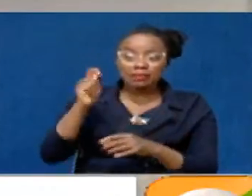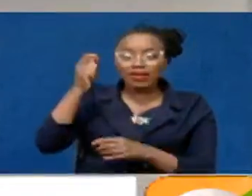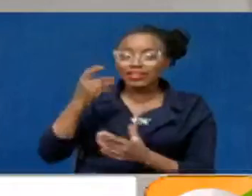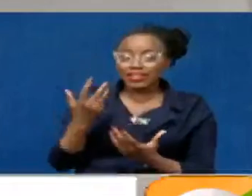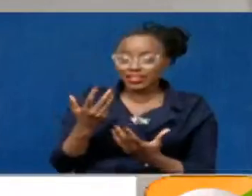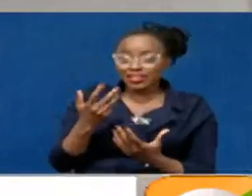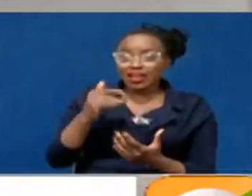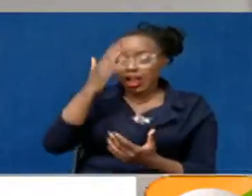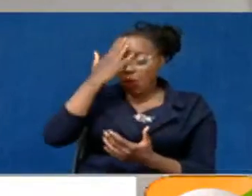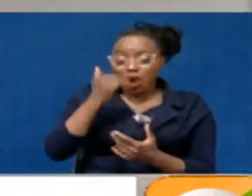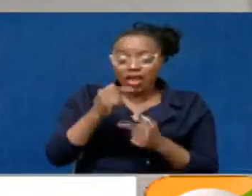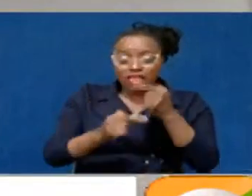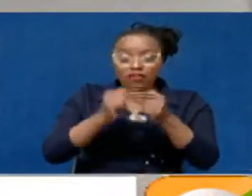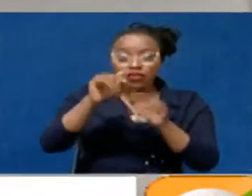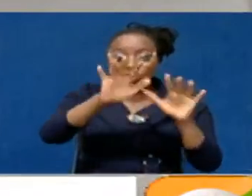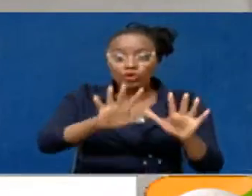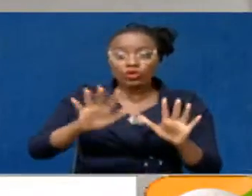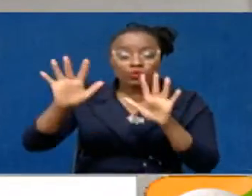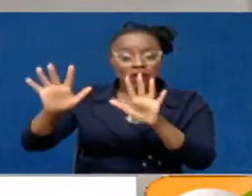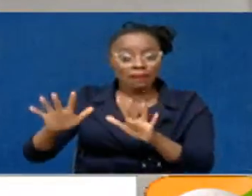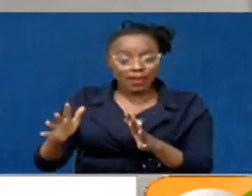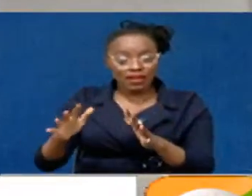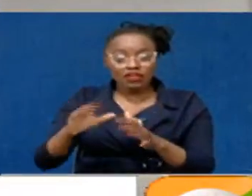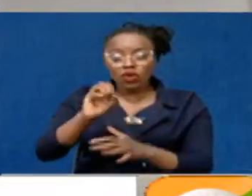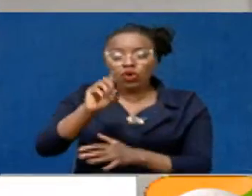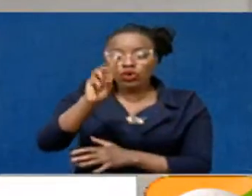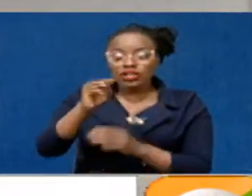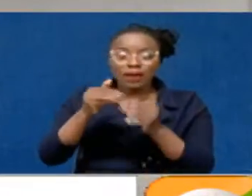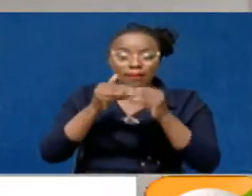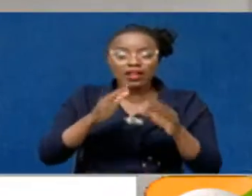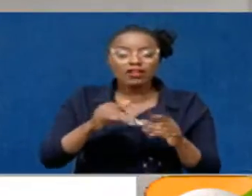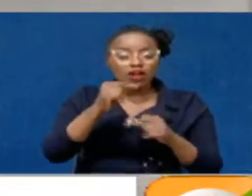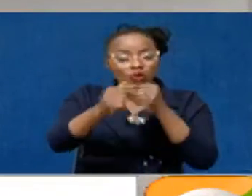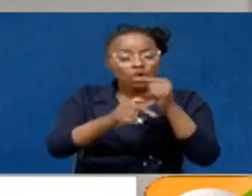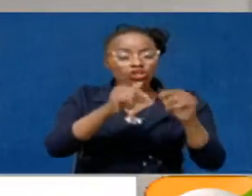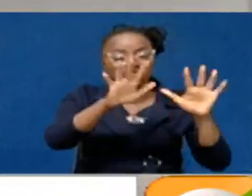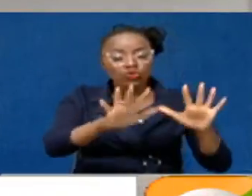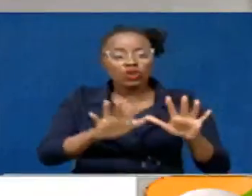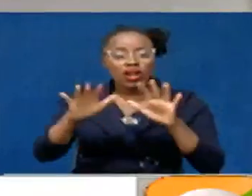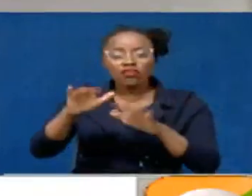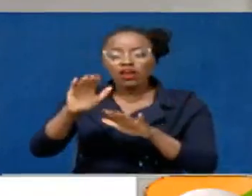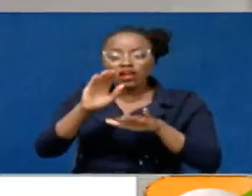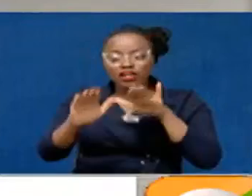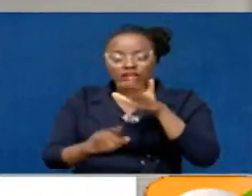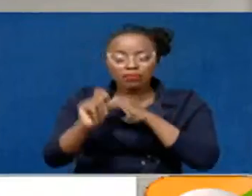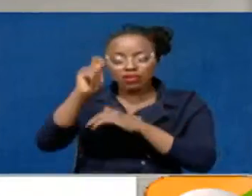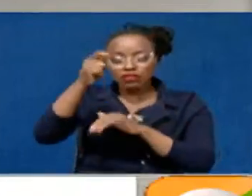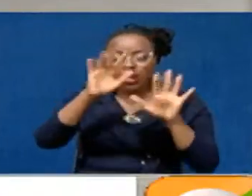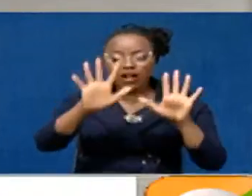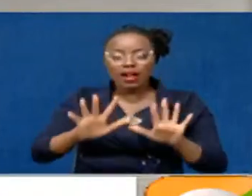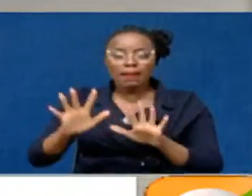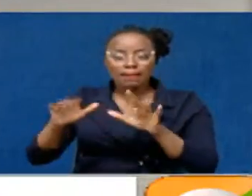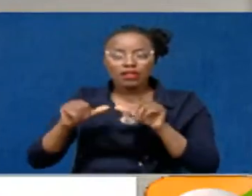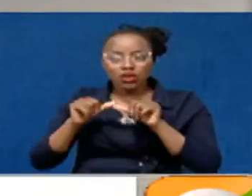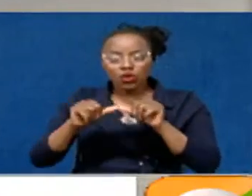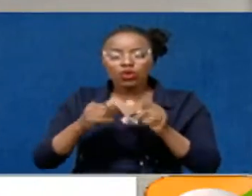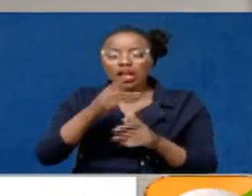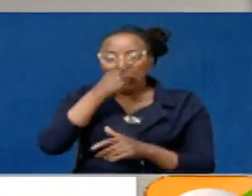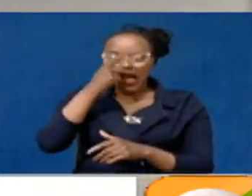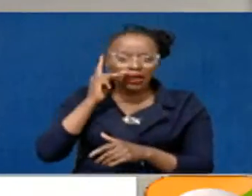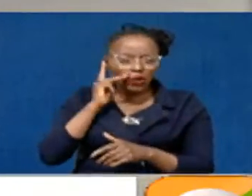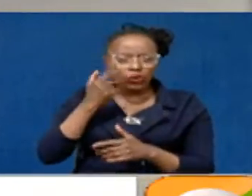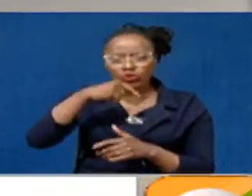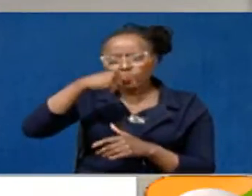It is because they have been campaigning. The ODM leader has been on the campaign trail. The deputy president has been on the campaign trail.